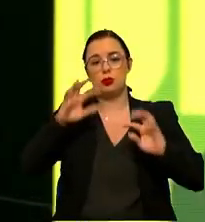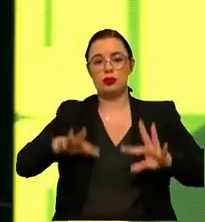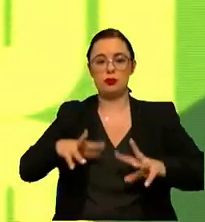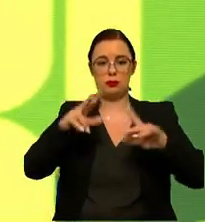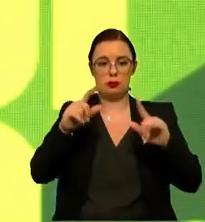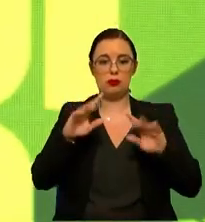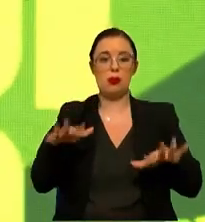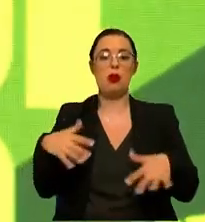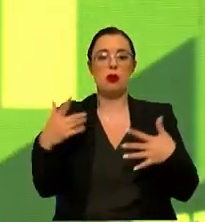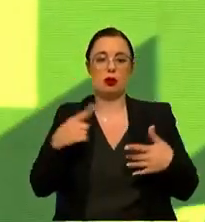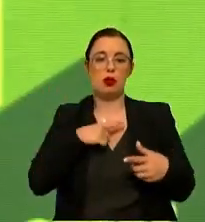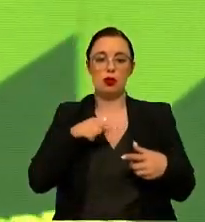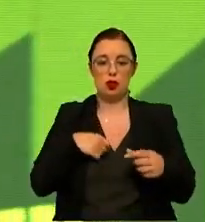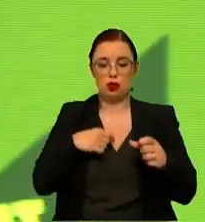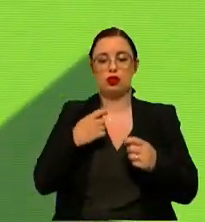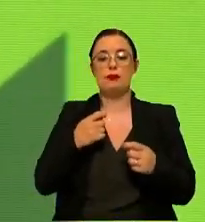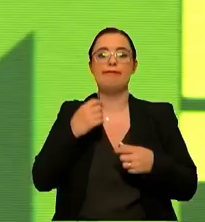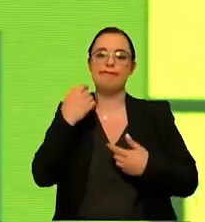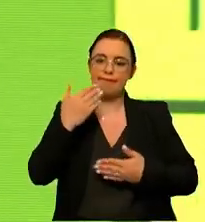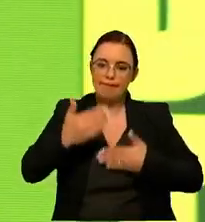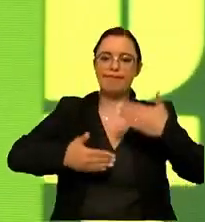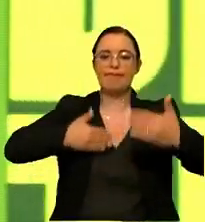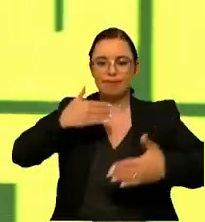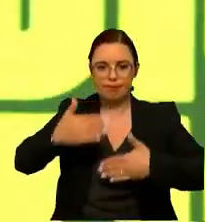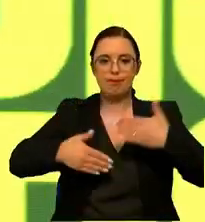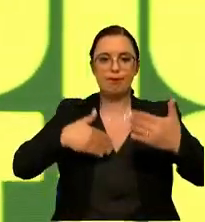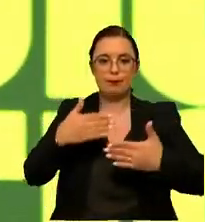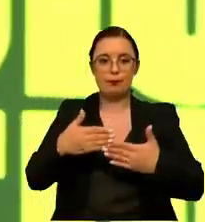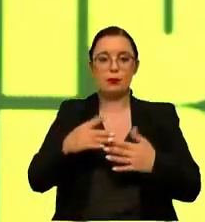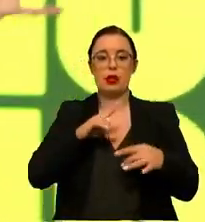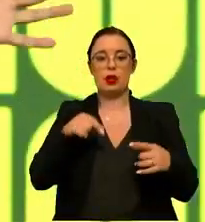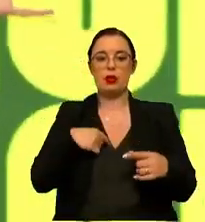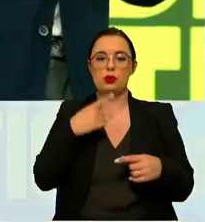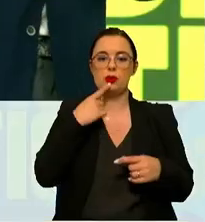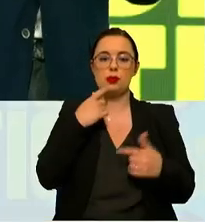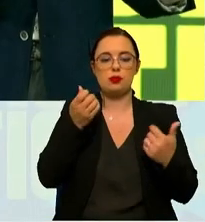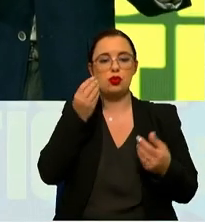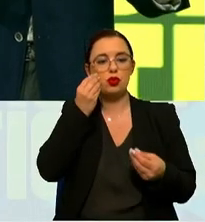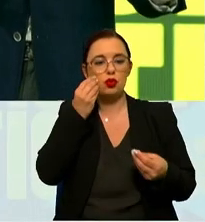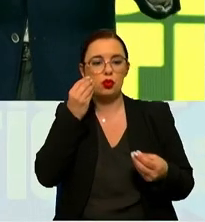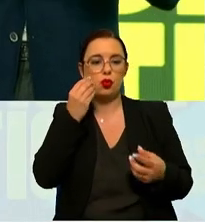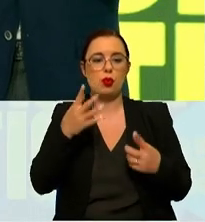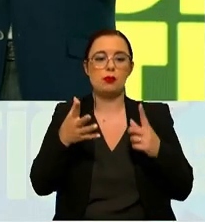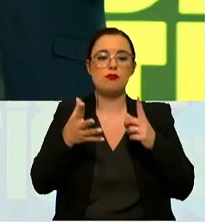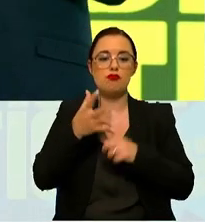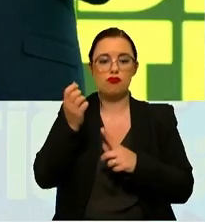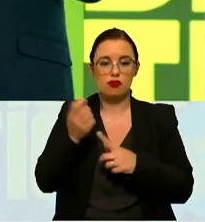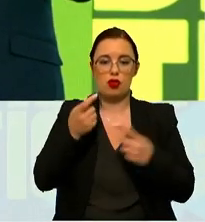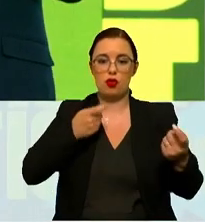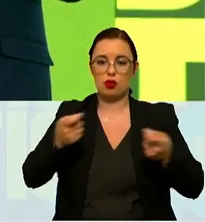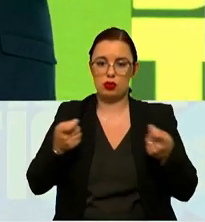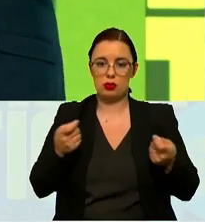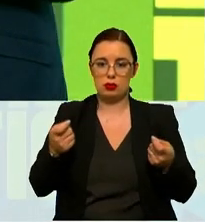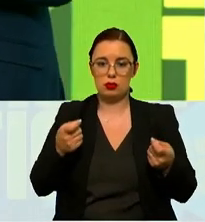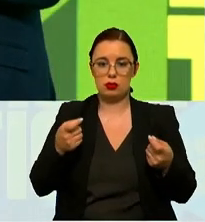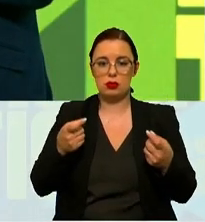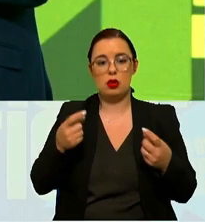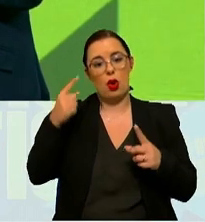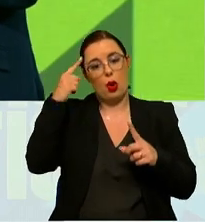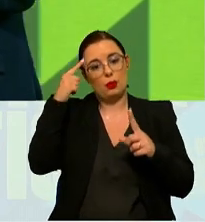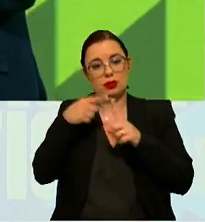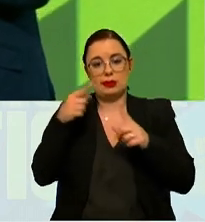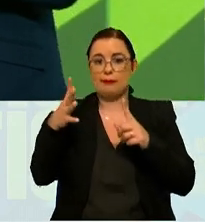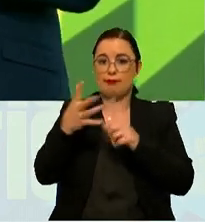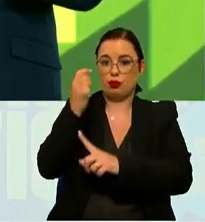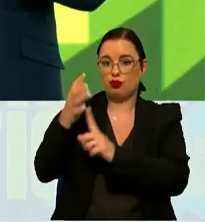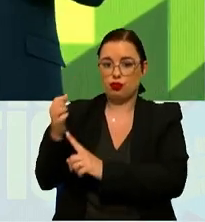So we have been going over this journey of understanding how to address the challenges that we have as an organization to fulfill our mission,